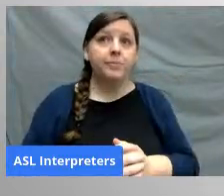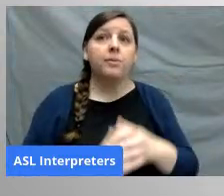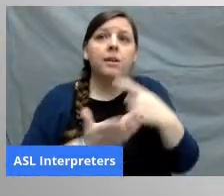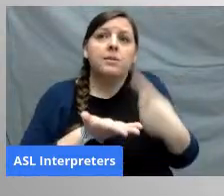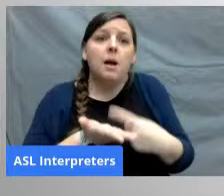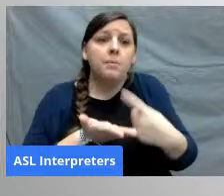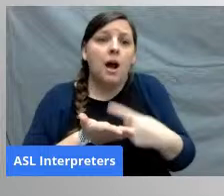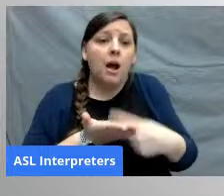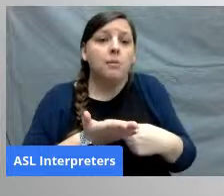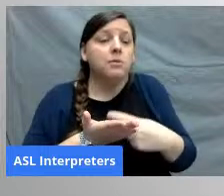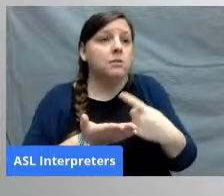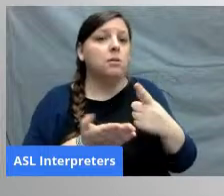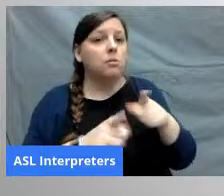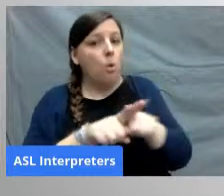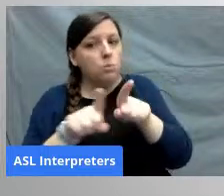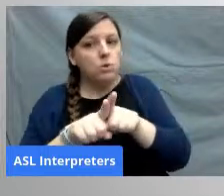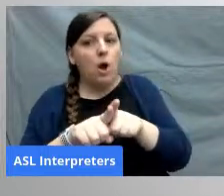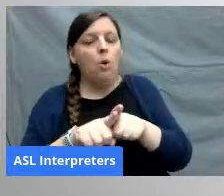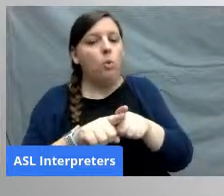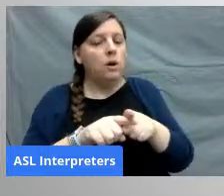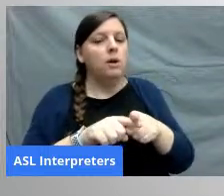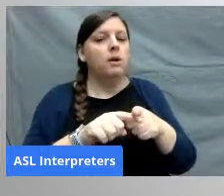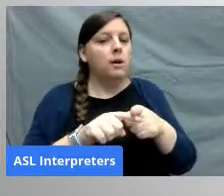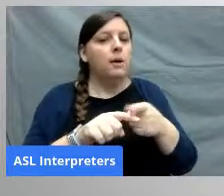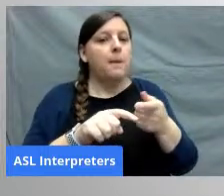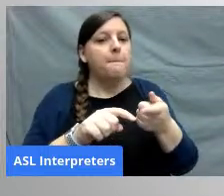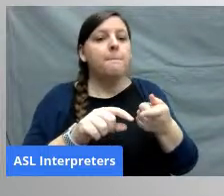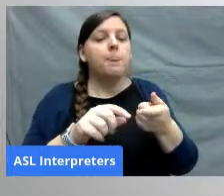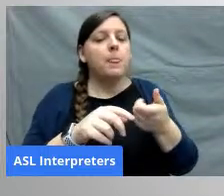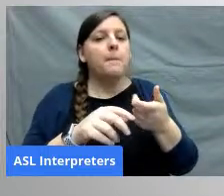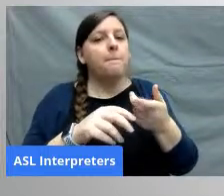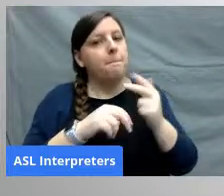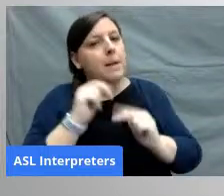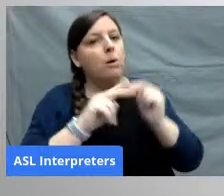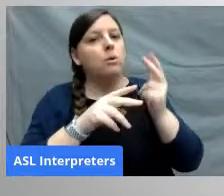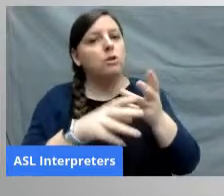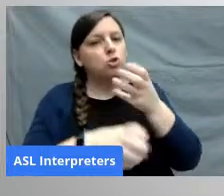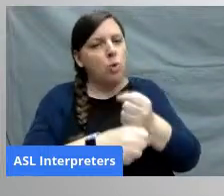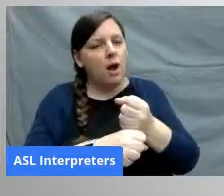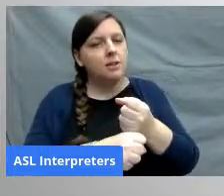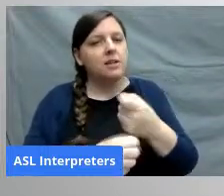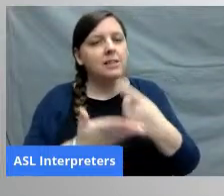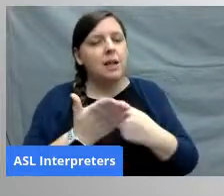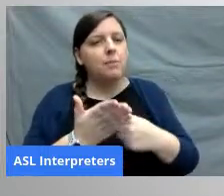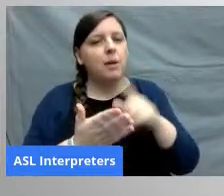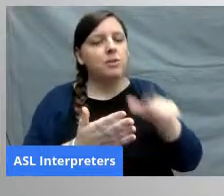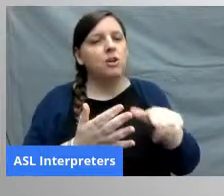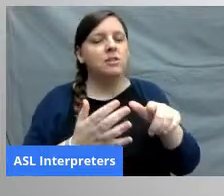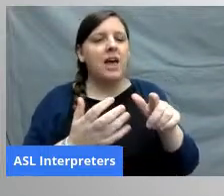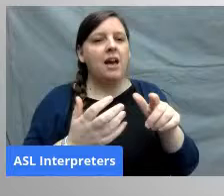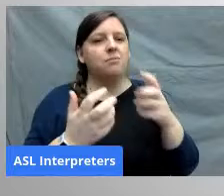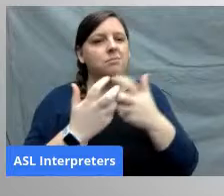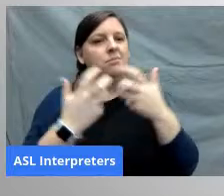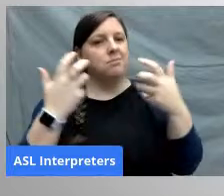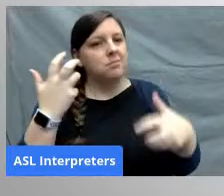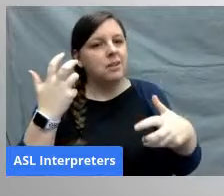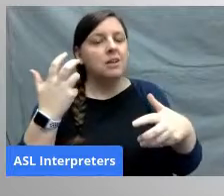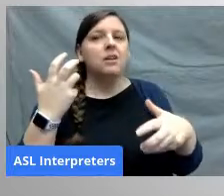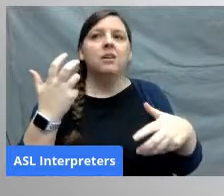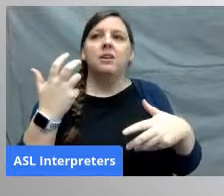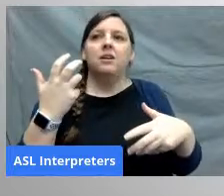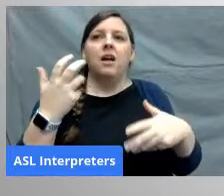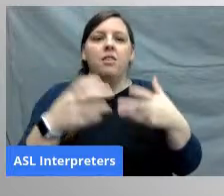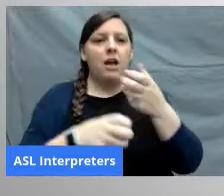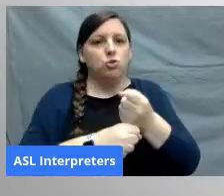sometimes build trust, right? Sometimes there is such a disconnect, not because students are capable, but because there's this trust and